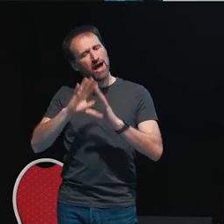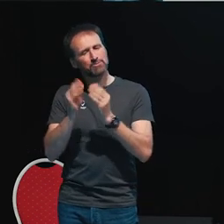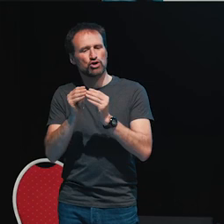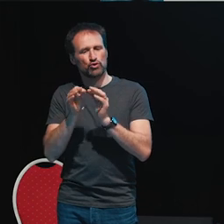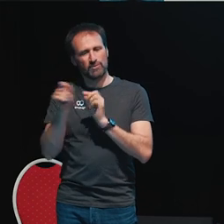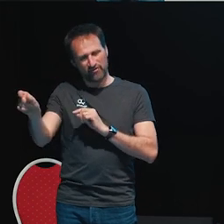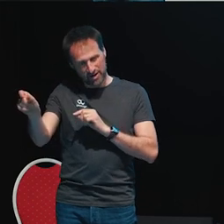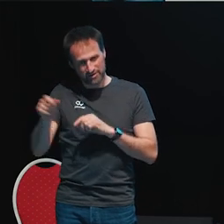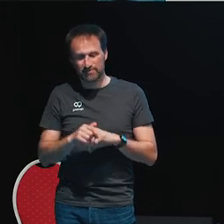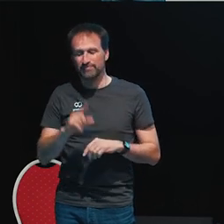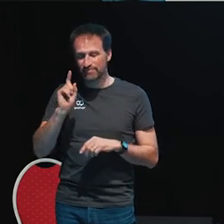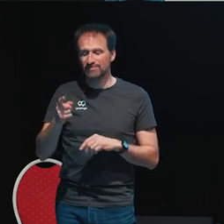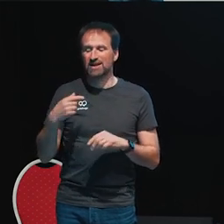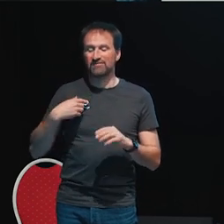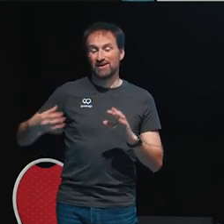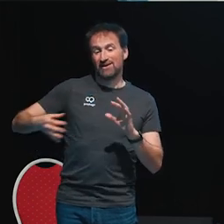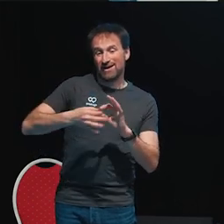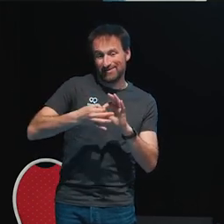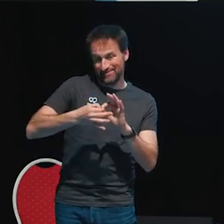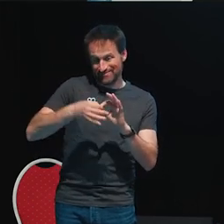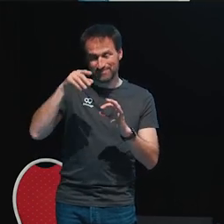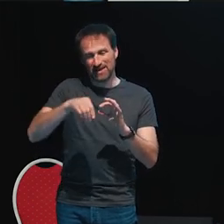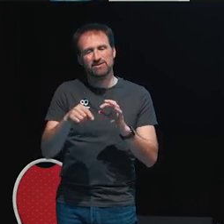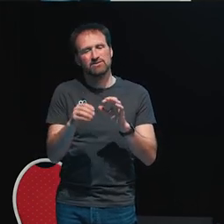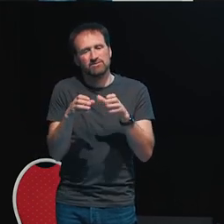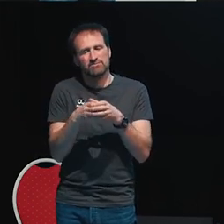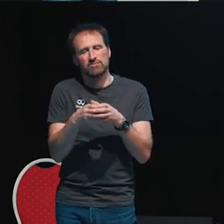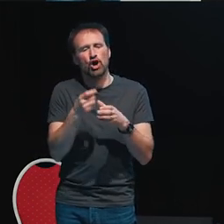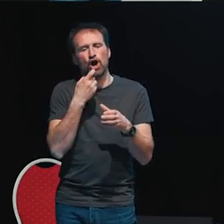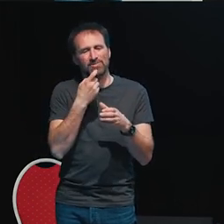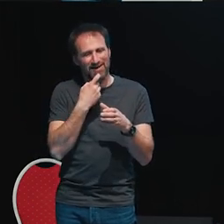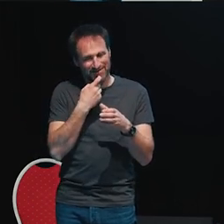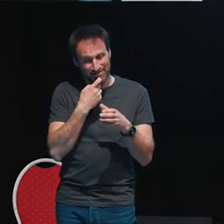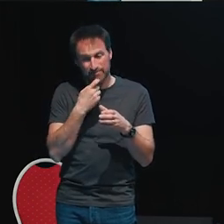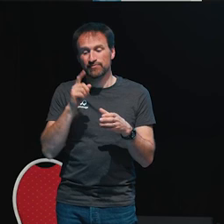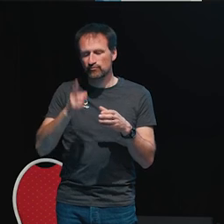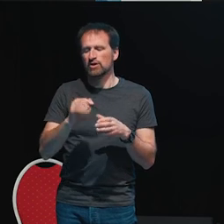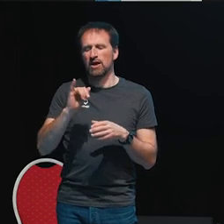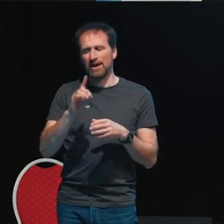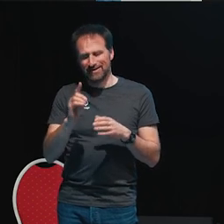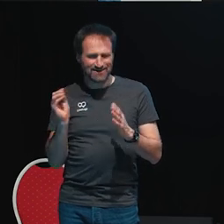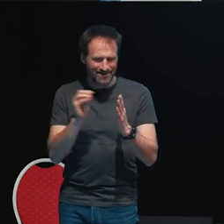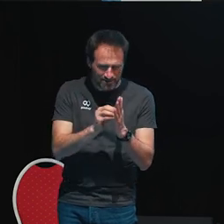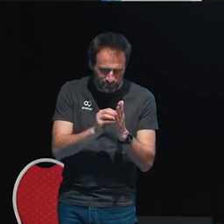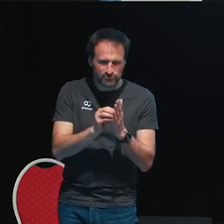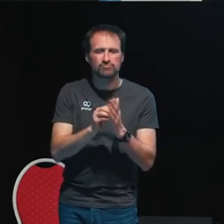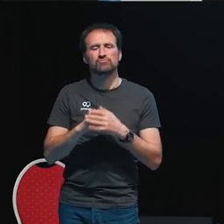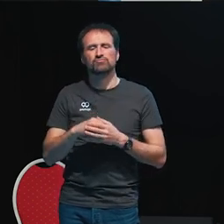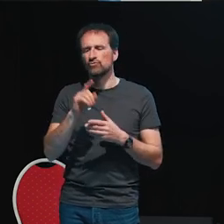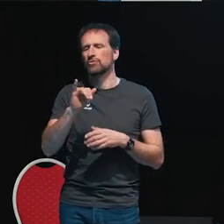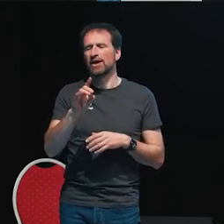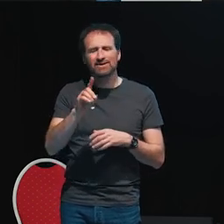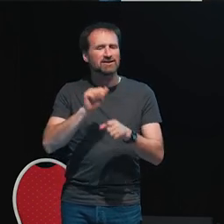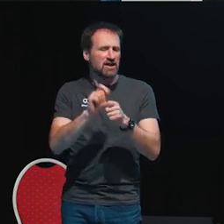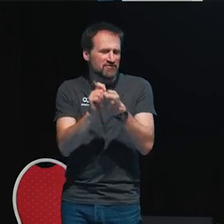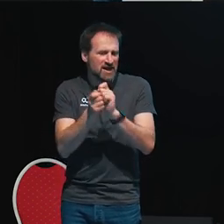this to a module object. And we give it an ID too, so we have to access it later. The ID can change depending on your